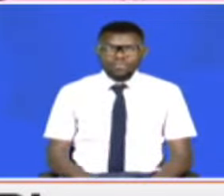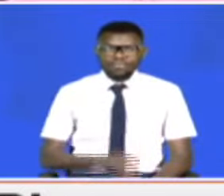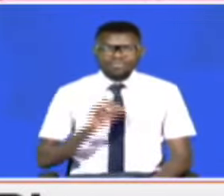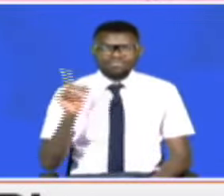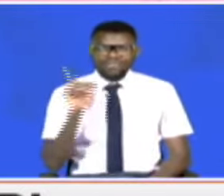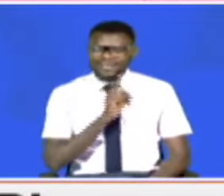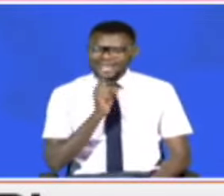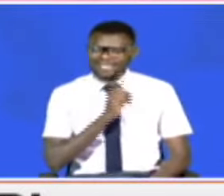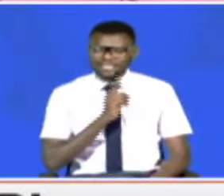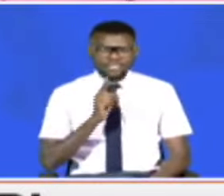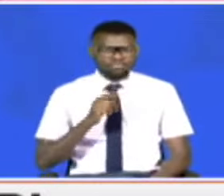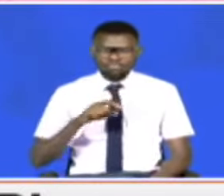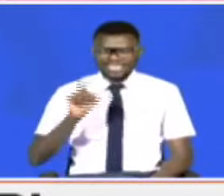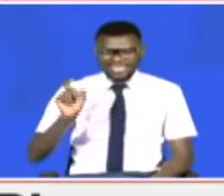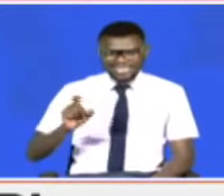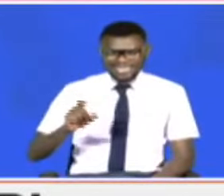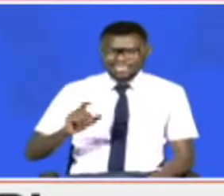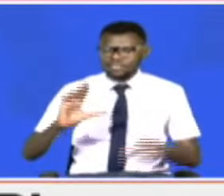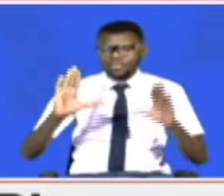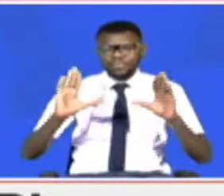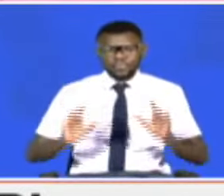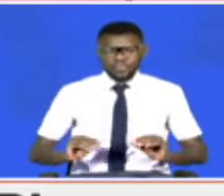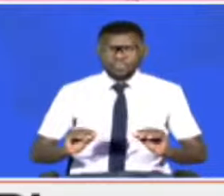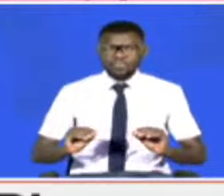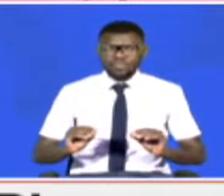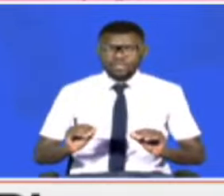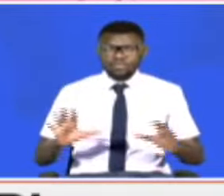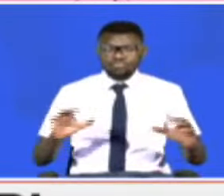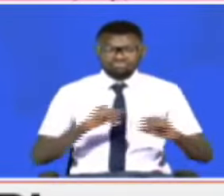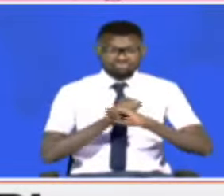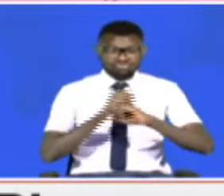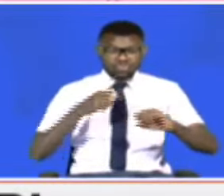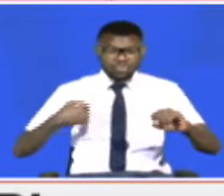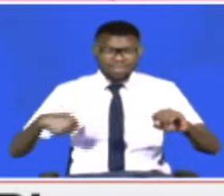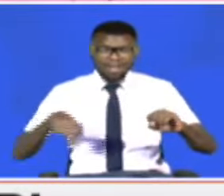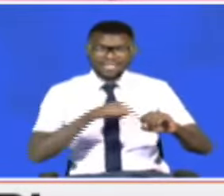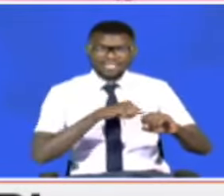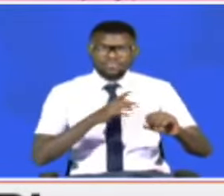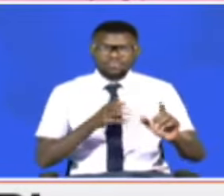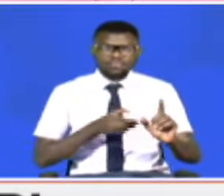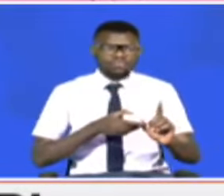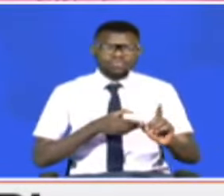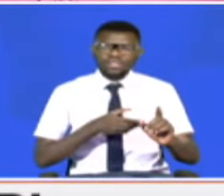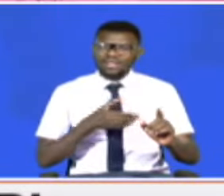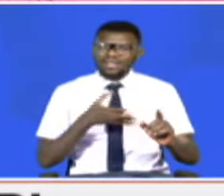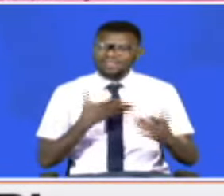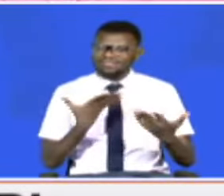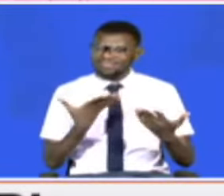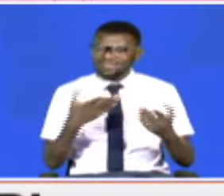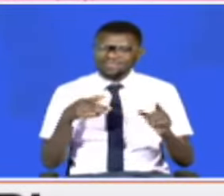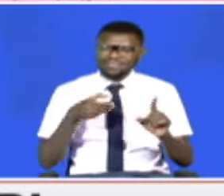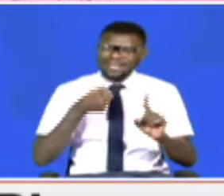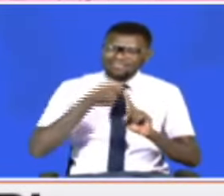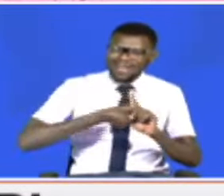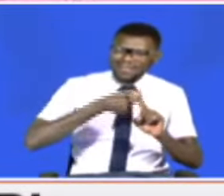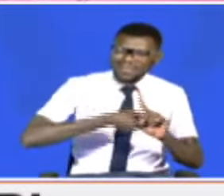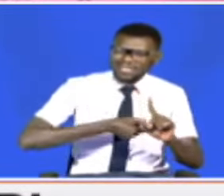to ensure the security of journalists. We want you to stop using state ads to fight the media, and we want you to